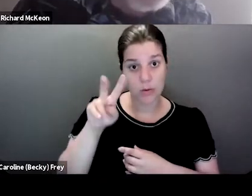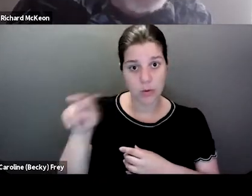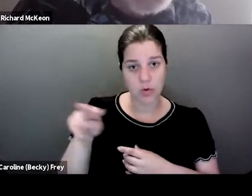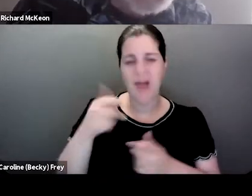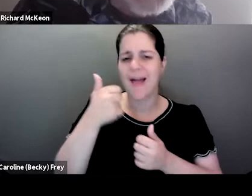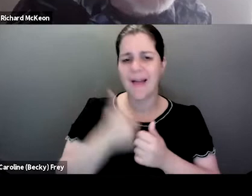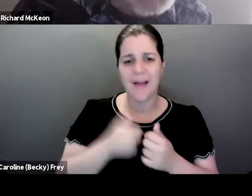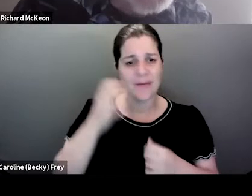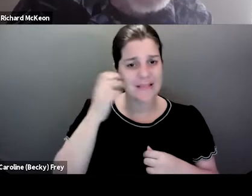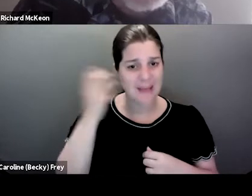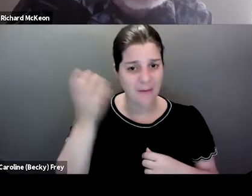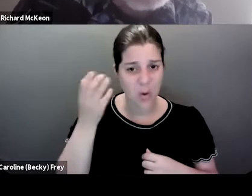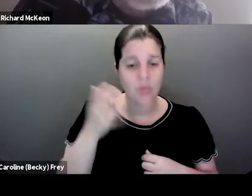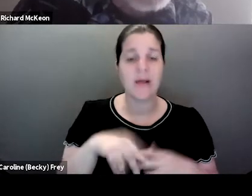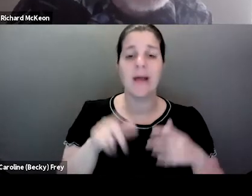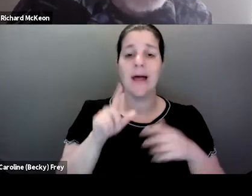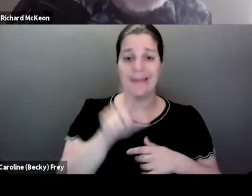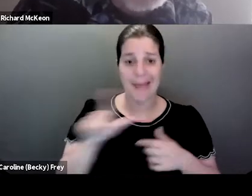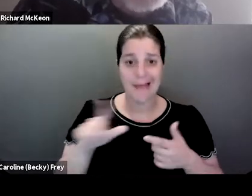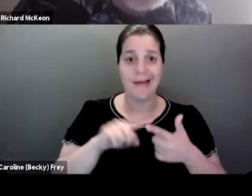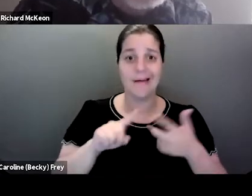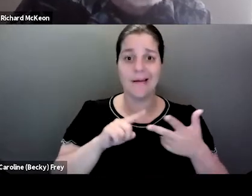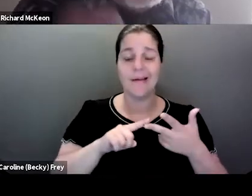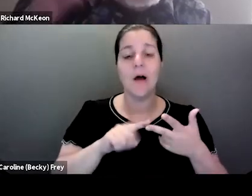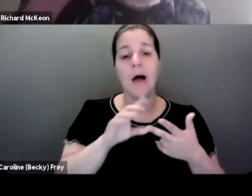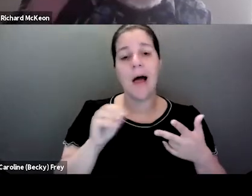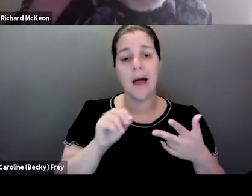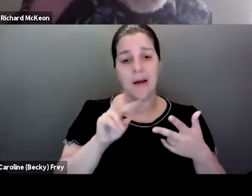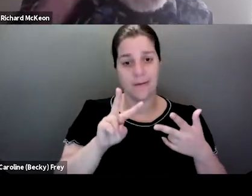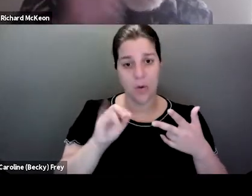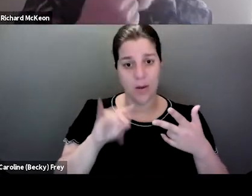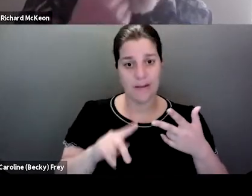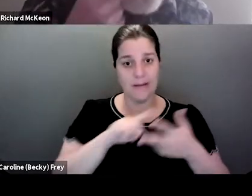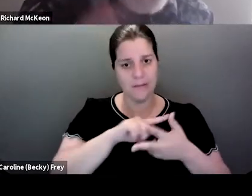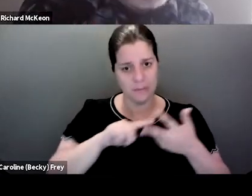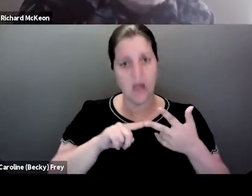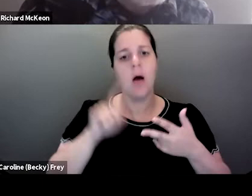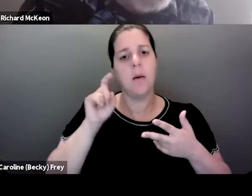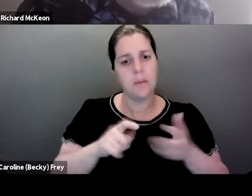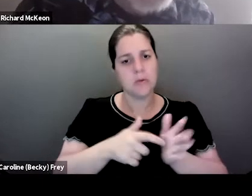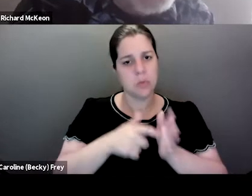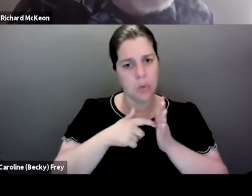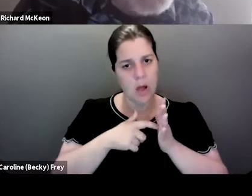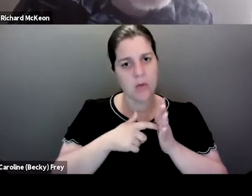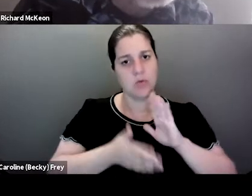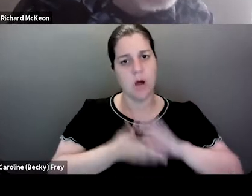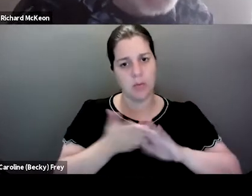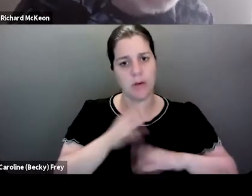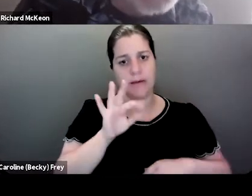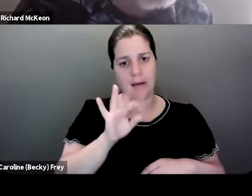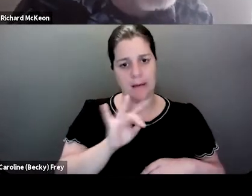every voice over internet device needs to make 988 operational. Although most cell